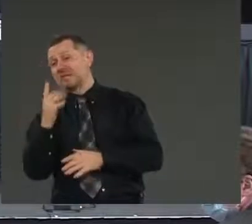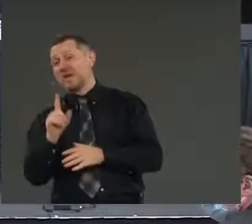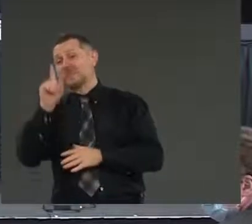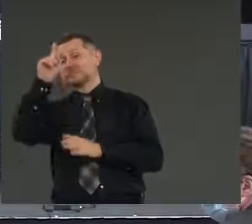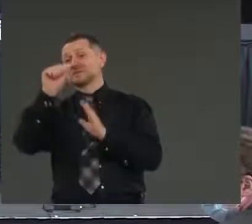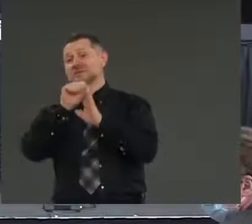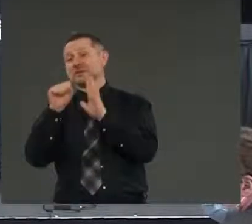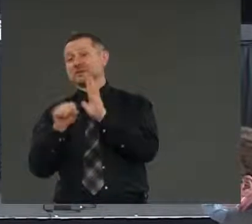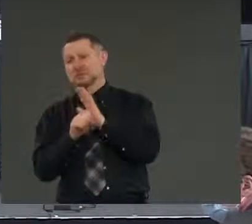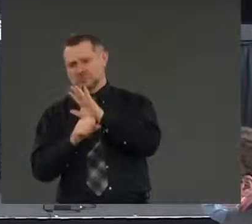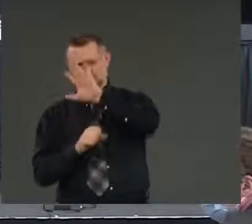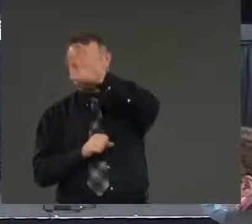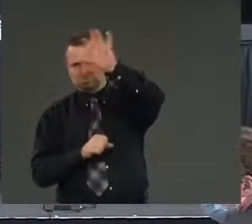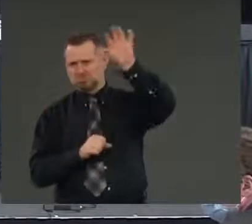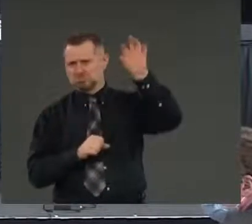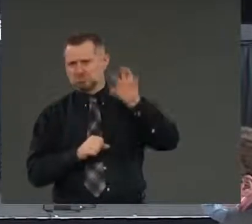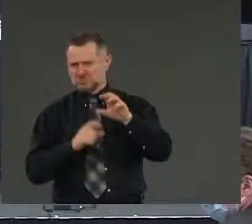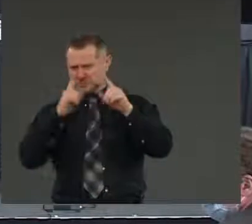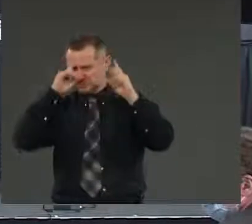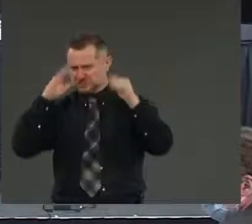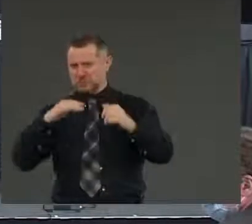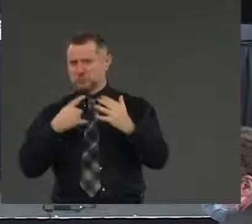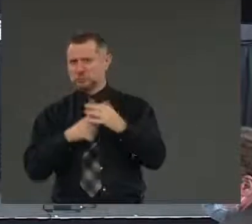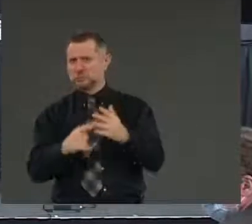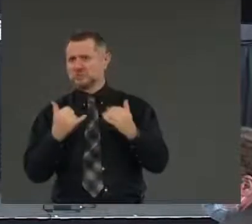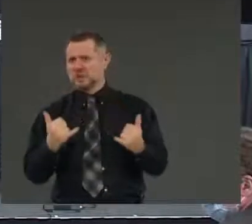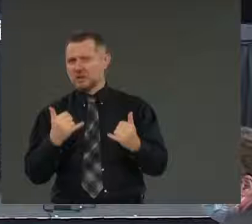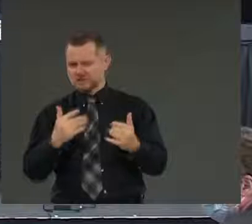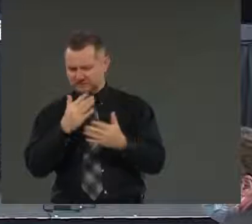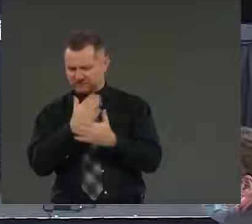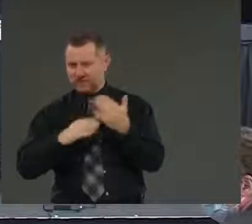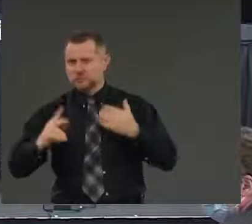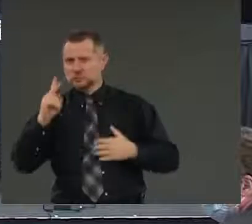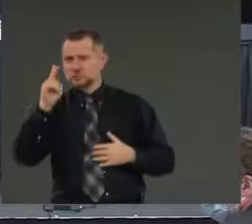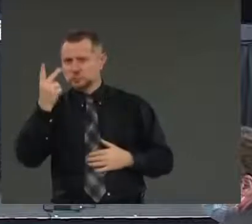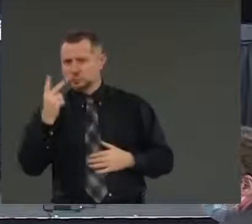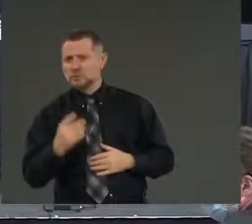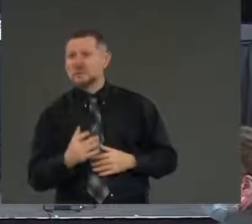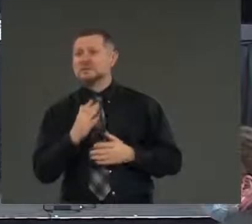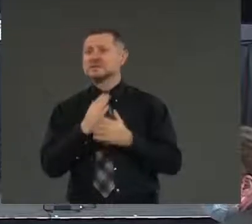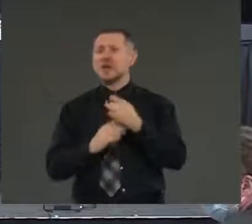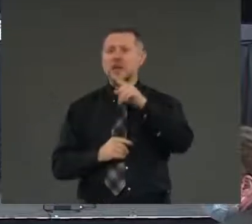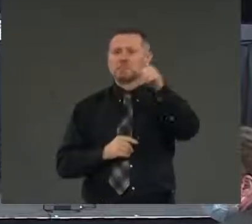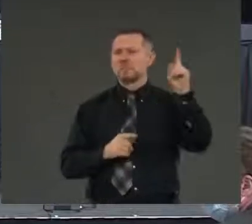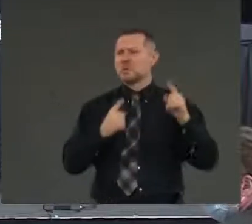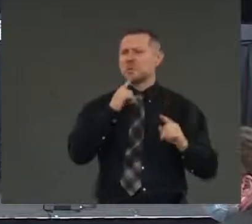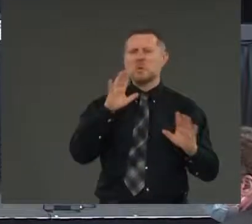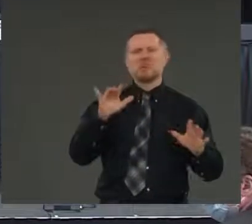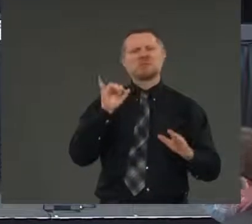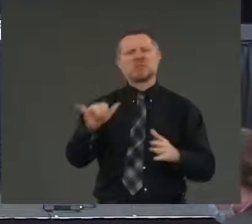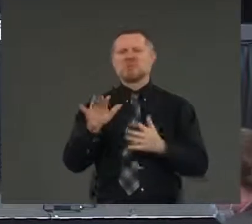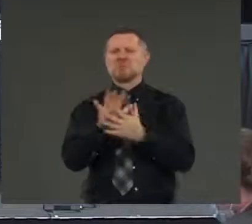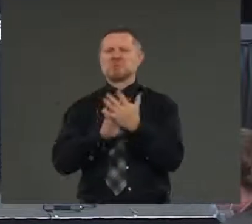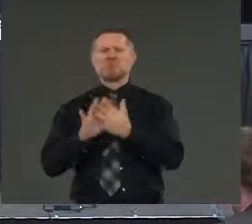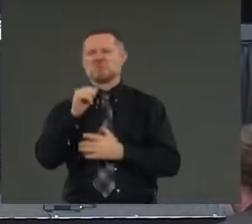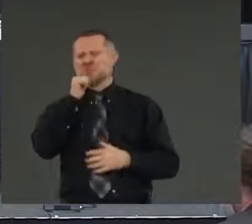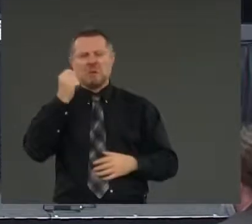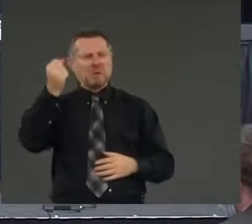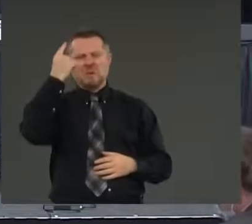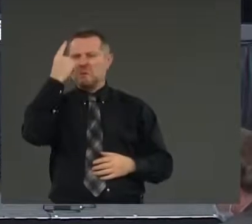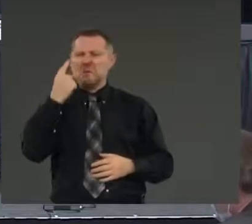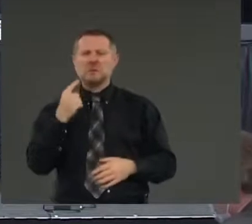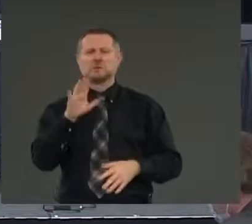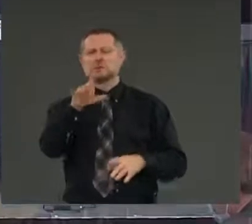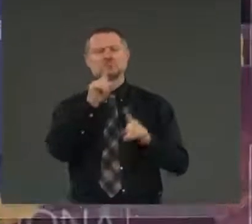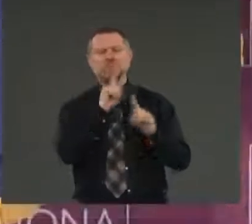to start phase 2 earlier today. Some have called the process confusing and that they need more communication. What's your response to